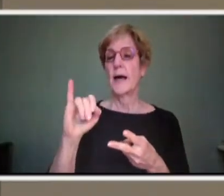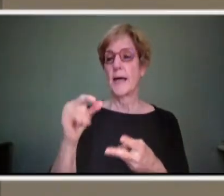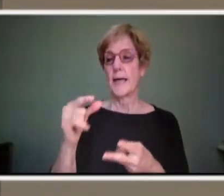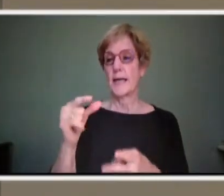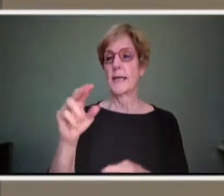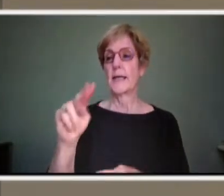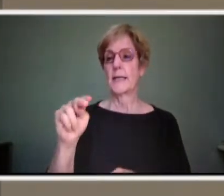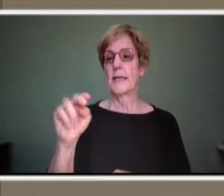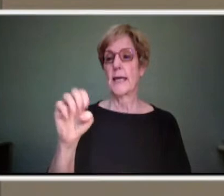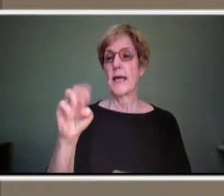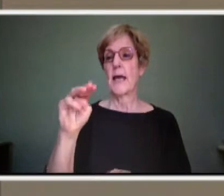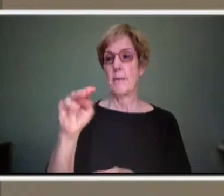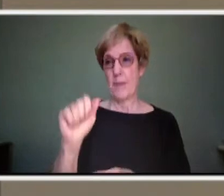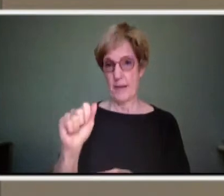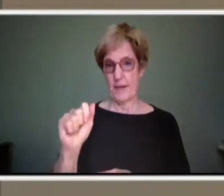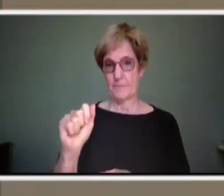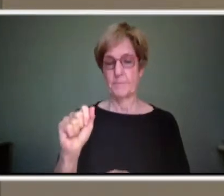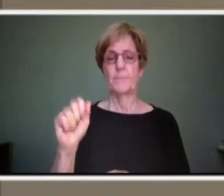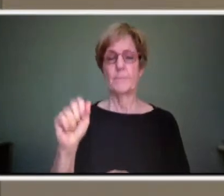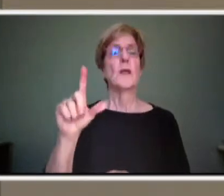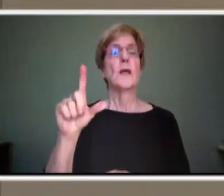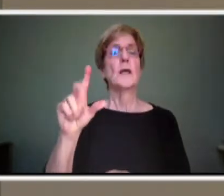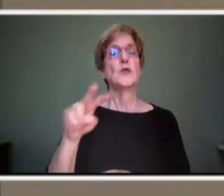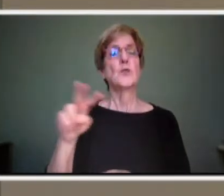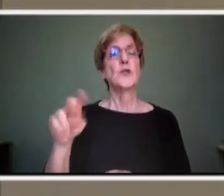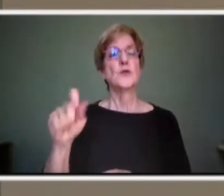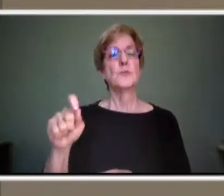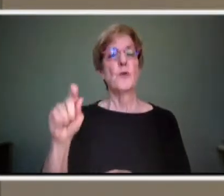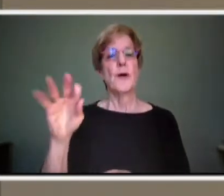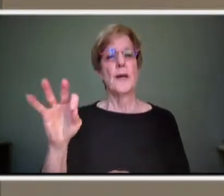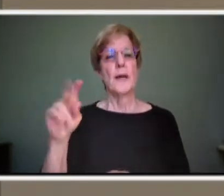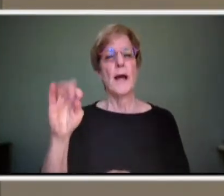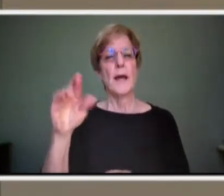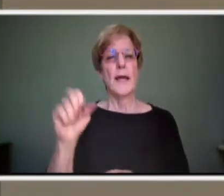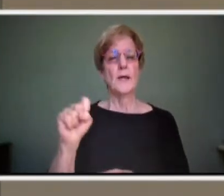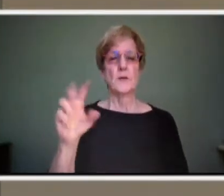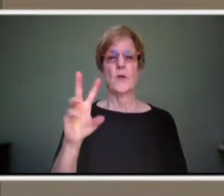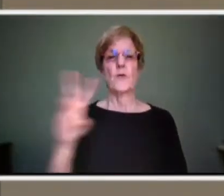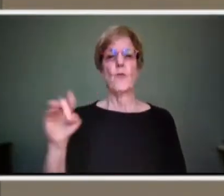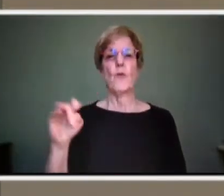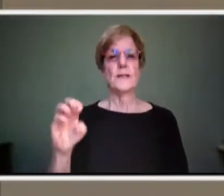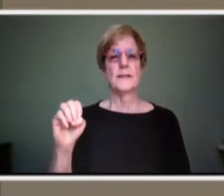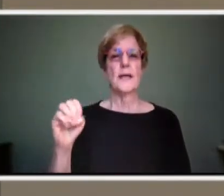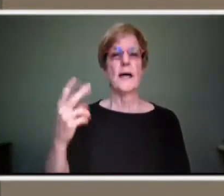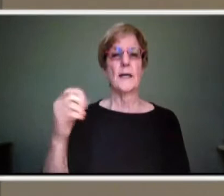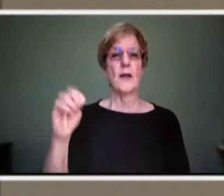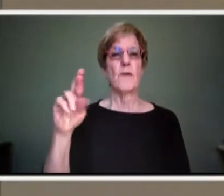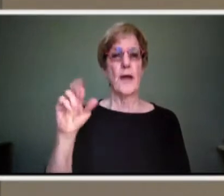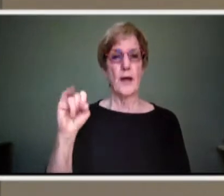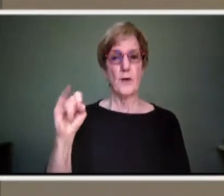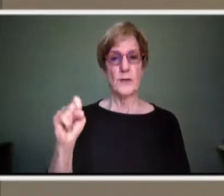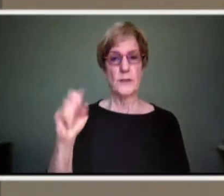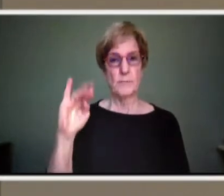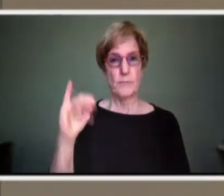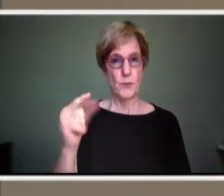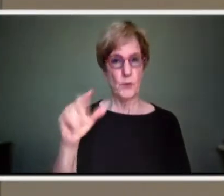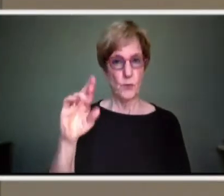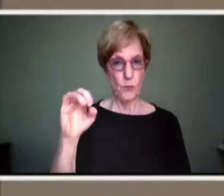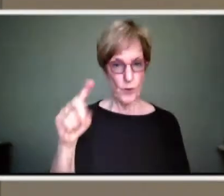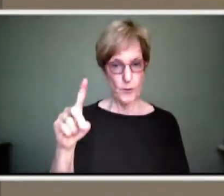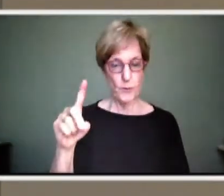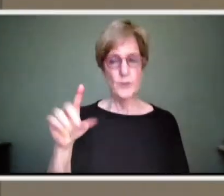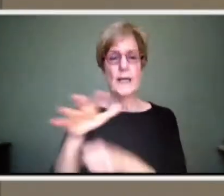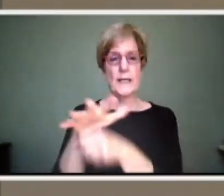Ignema, for approximately 22.9 acres located on the west side of Harrisburg Road in District